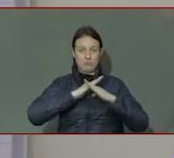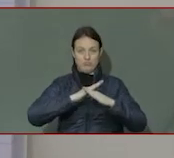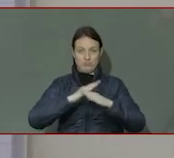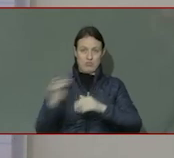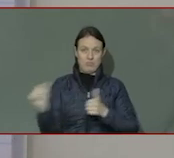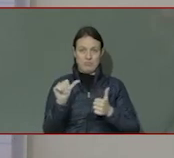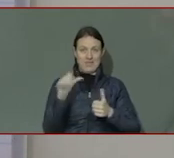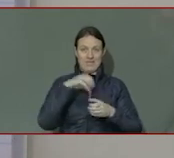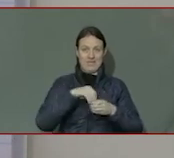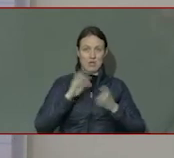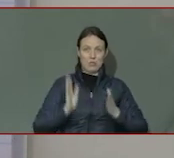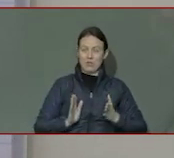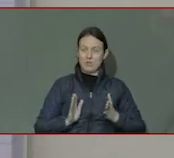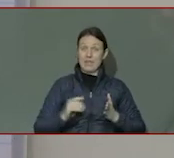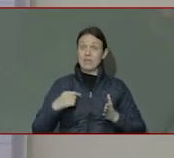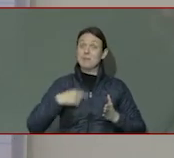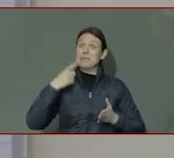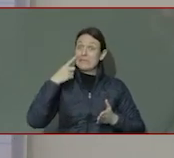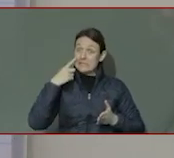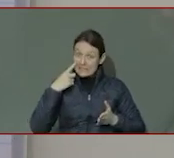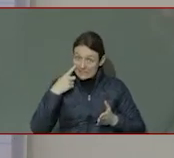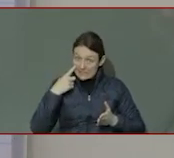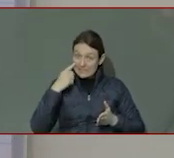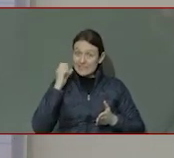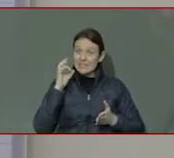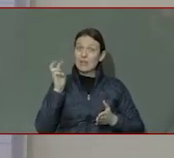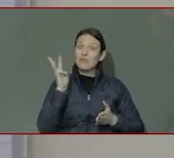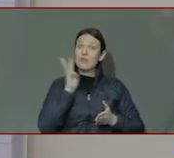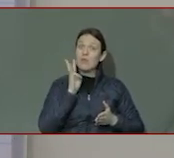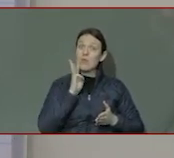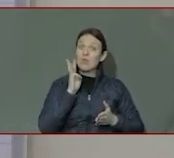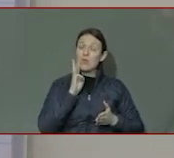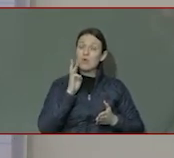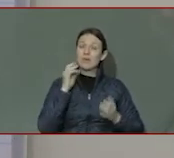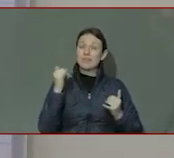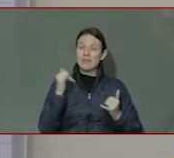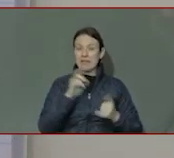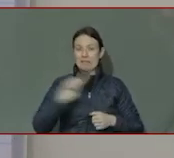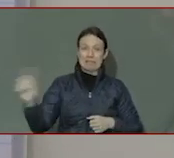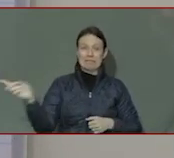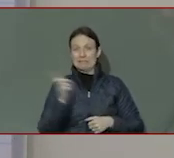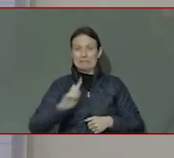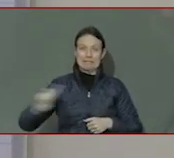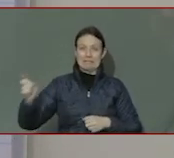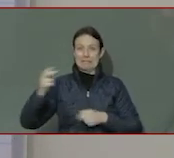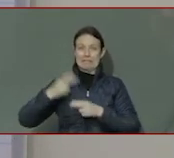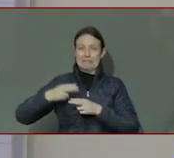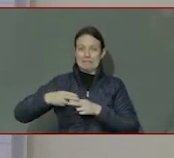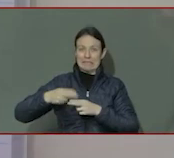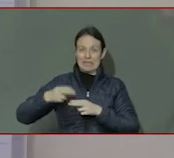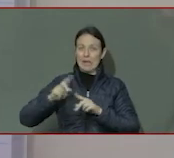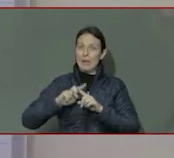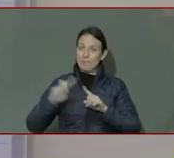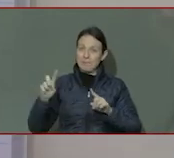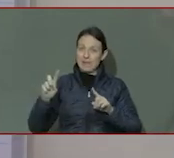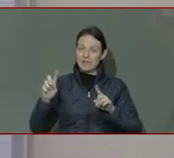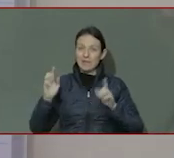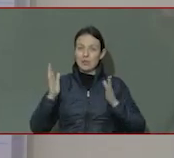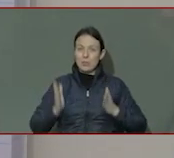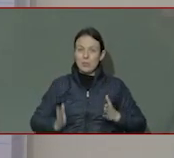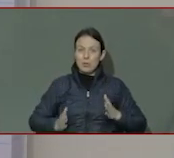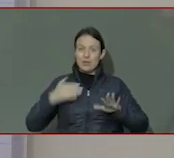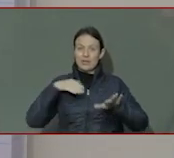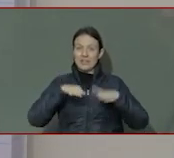how their feet shrink because of all the water now, but they have to run to the loo all the time because there's more great